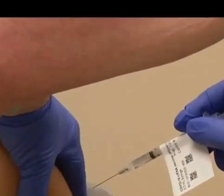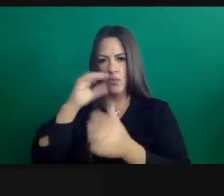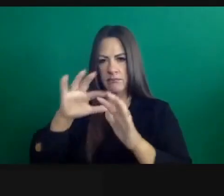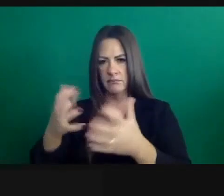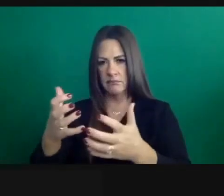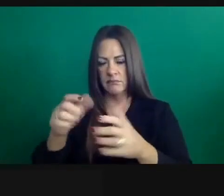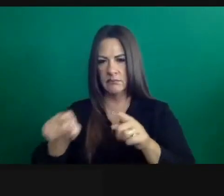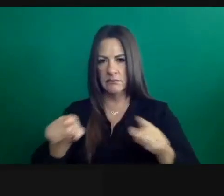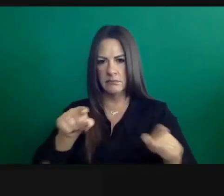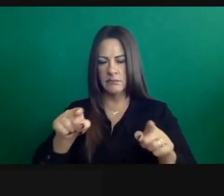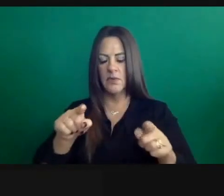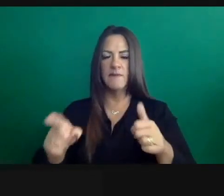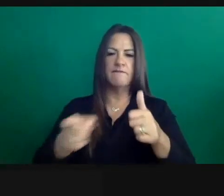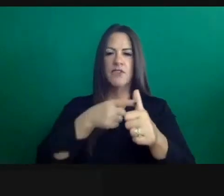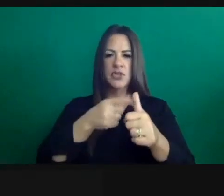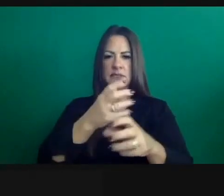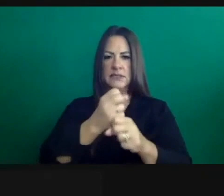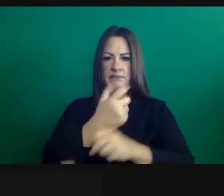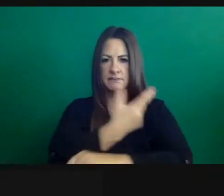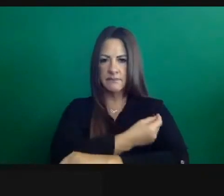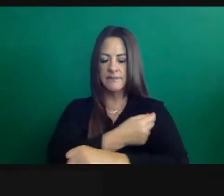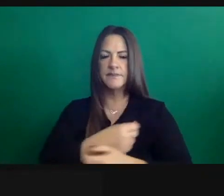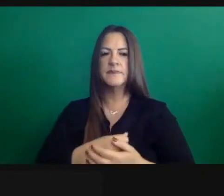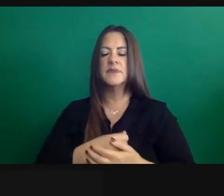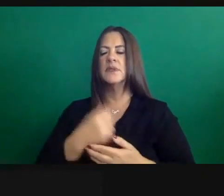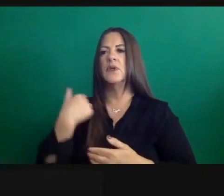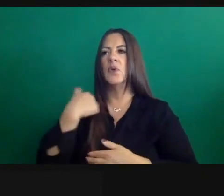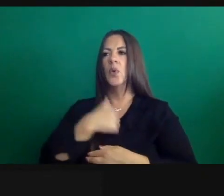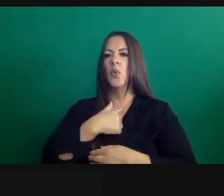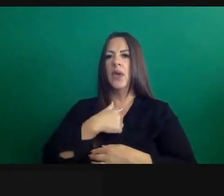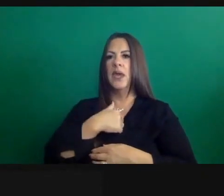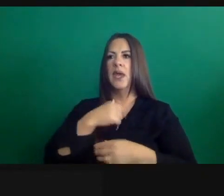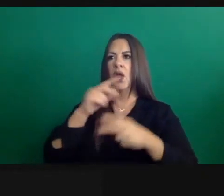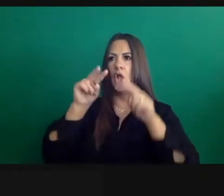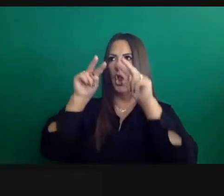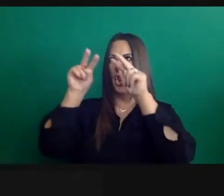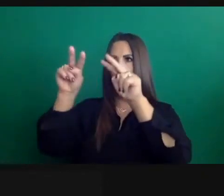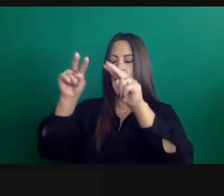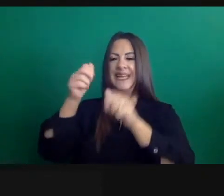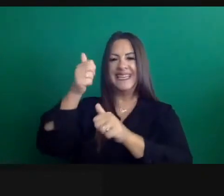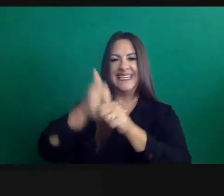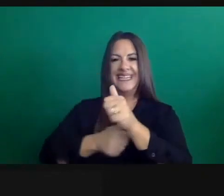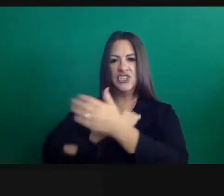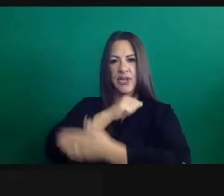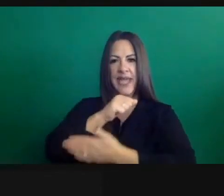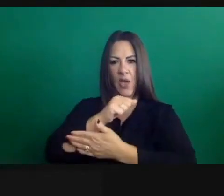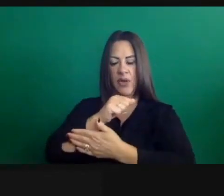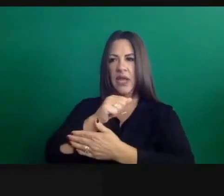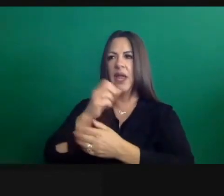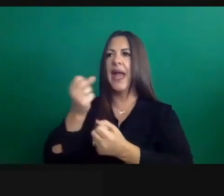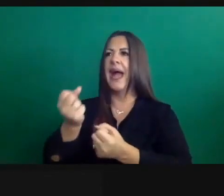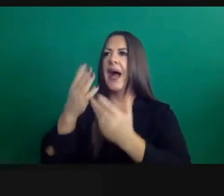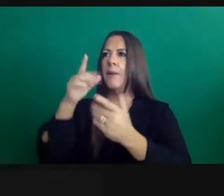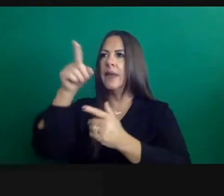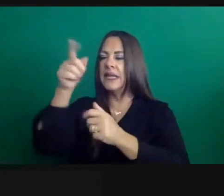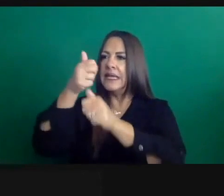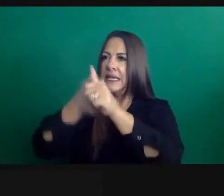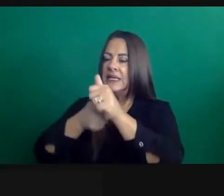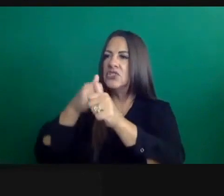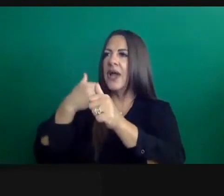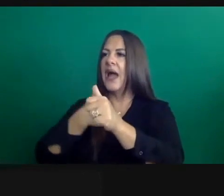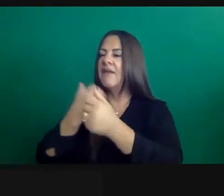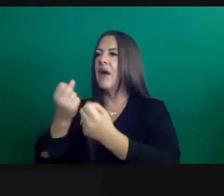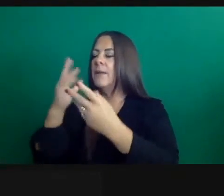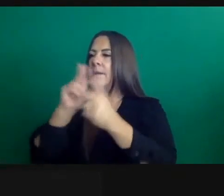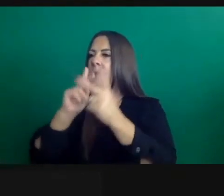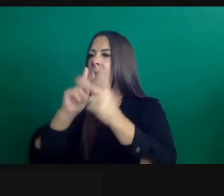residents. Proportion in the state of those individuals in each county. So if you're a county that happens to have